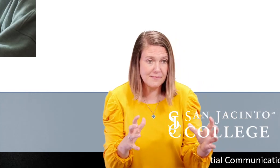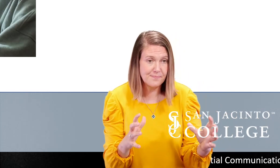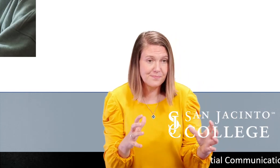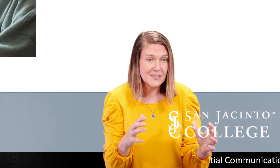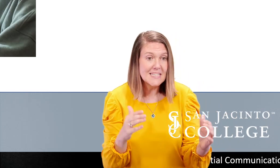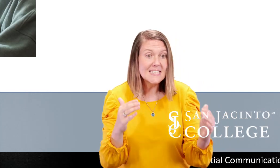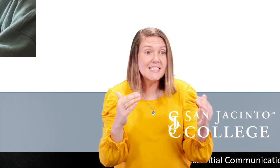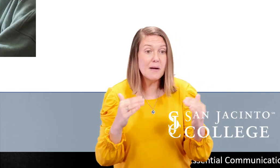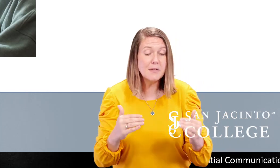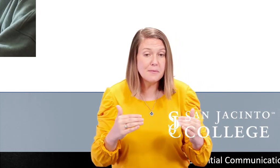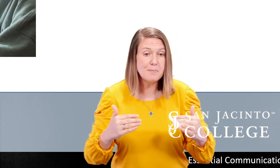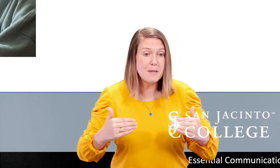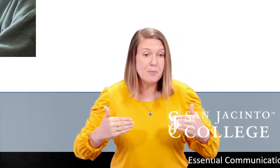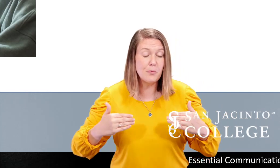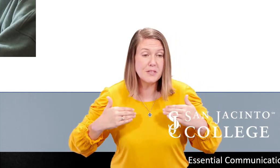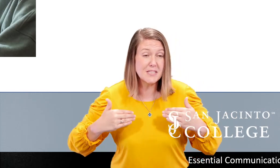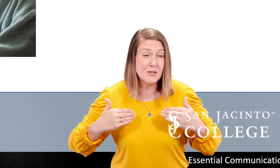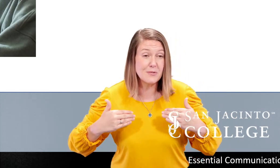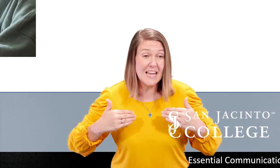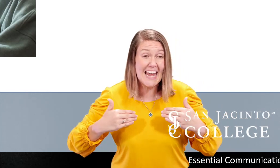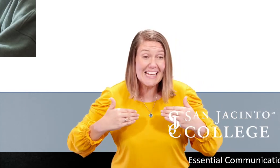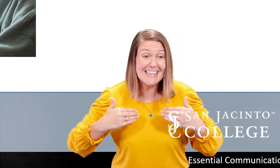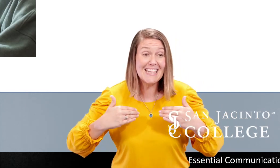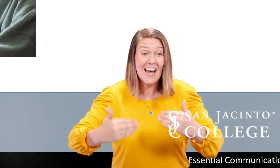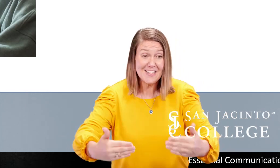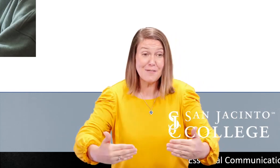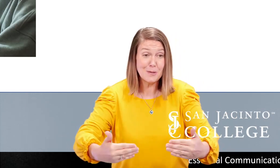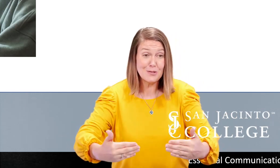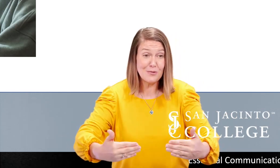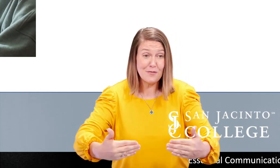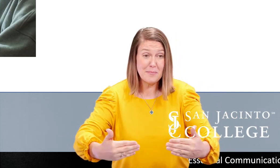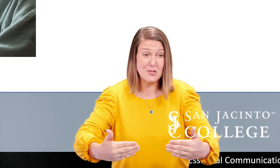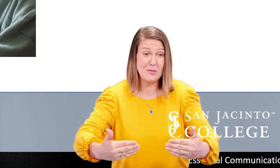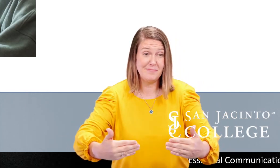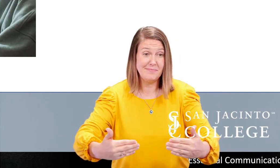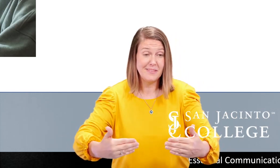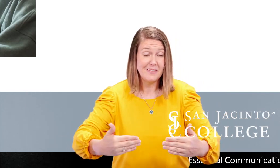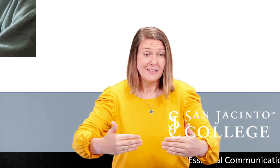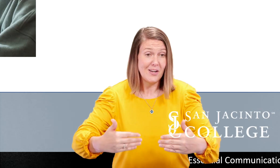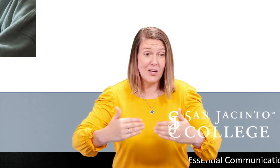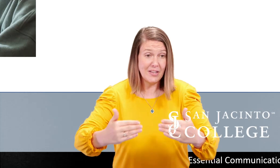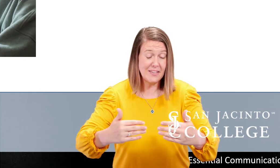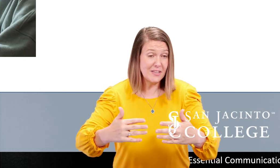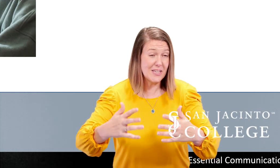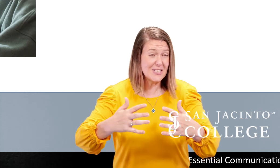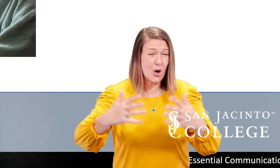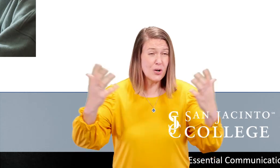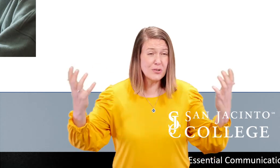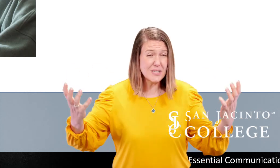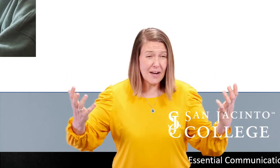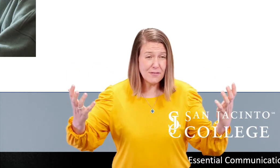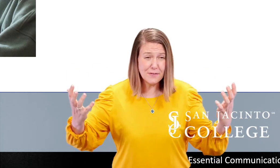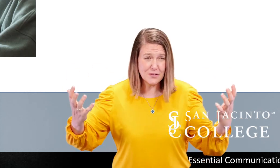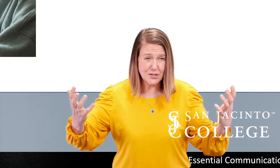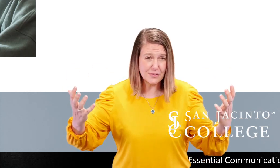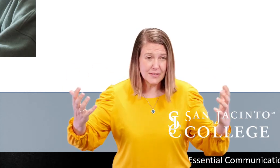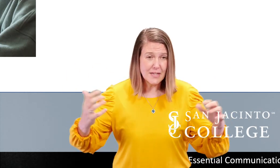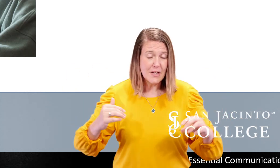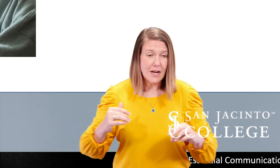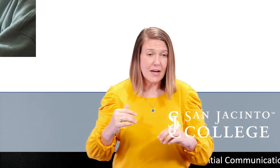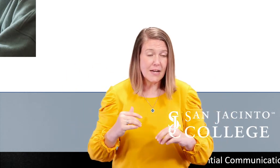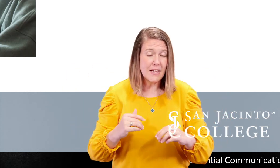online. Sometimes people will disclose a lot of personal information online. It's harder to have a